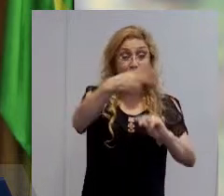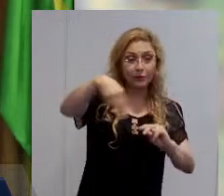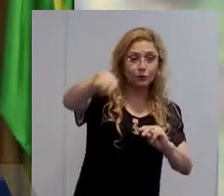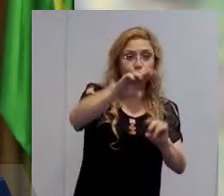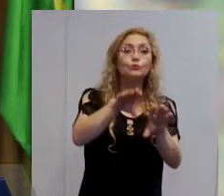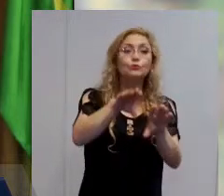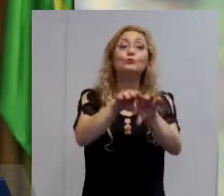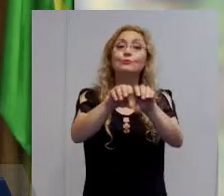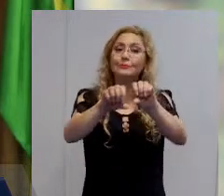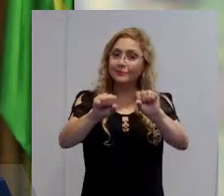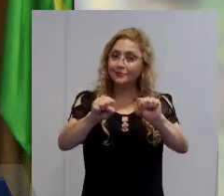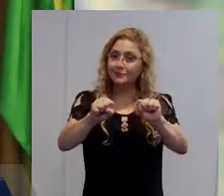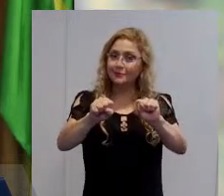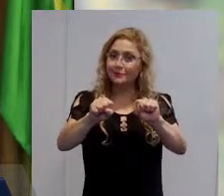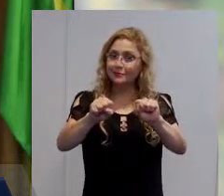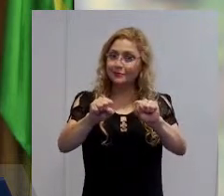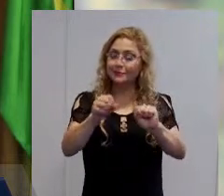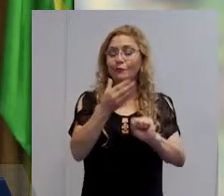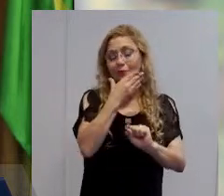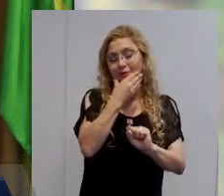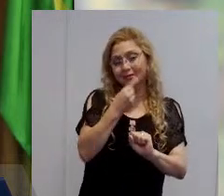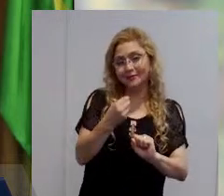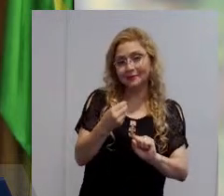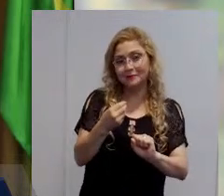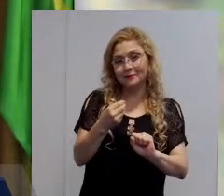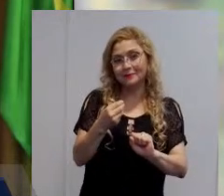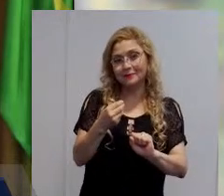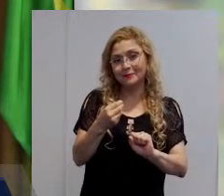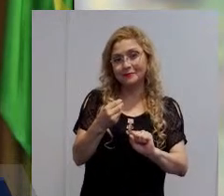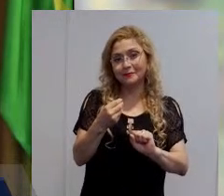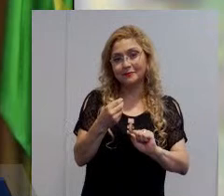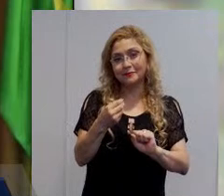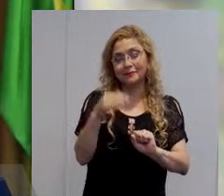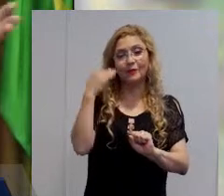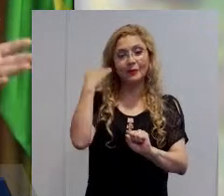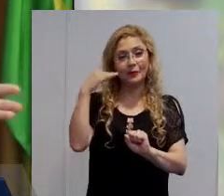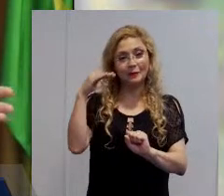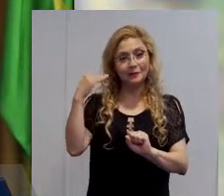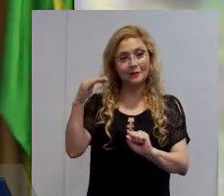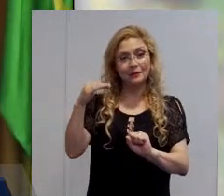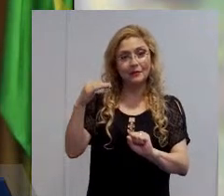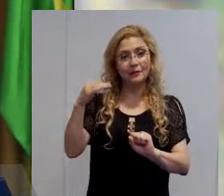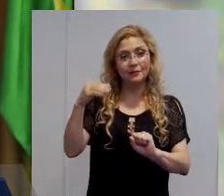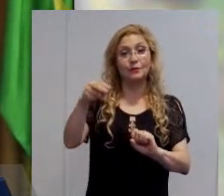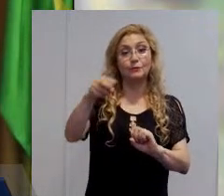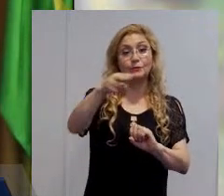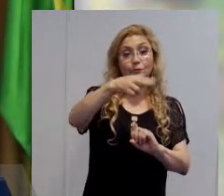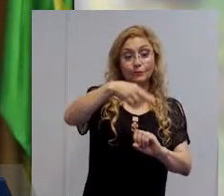reality experience so that we can easily reach agreements